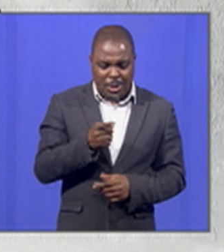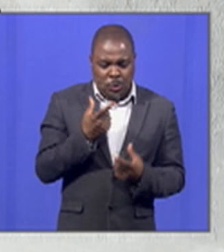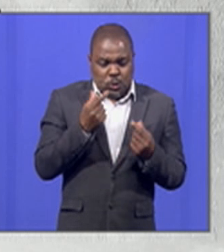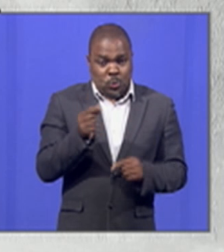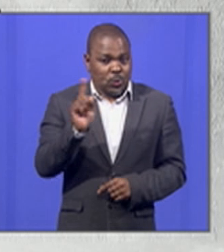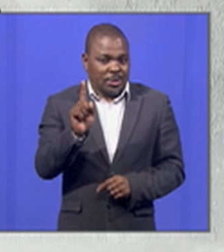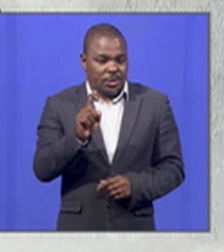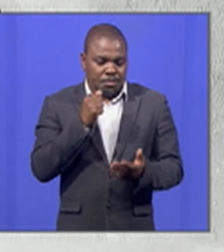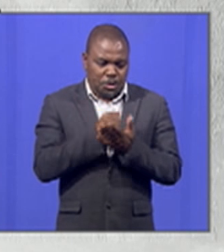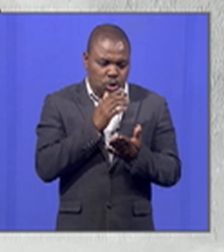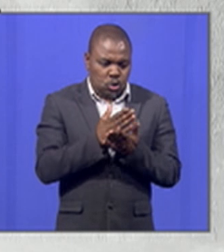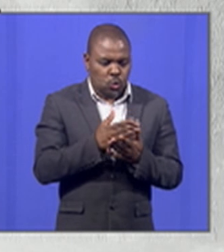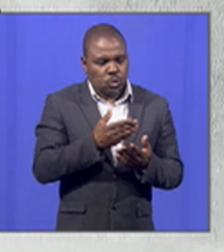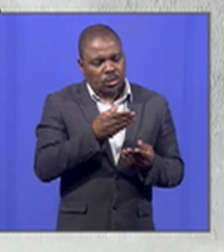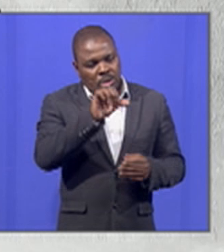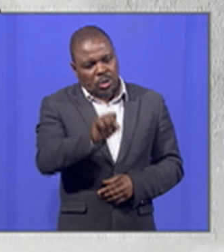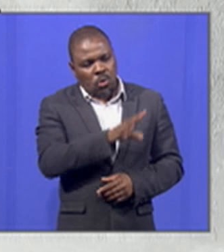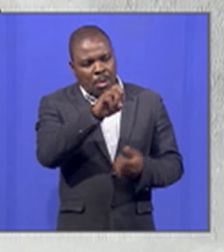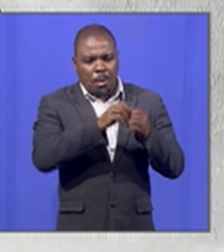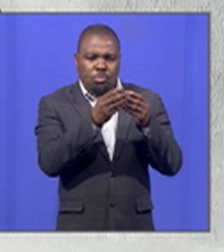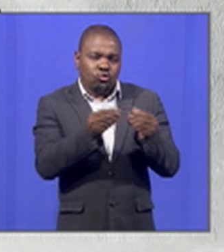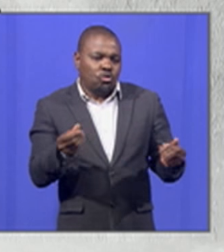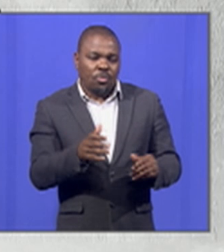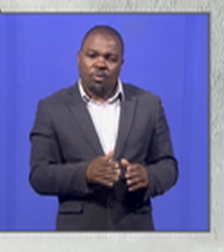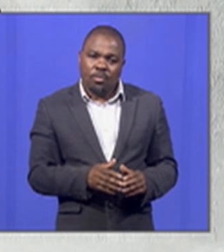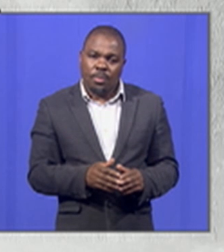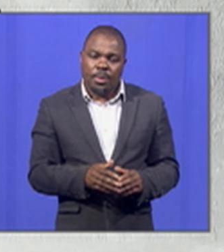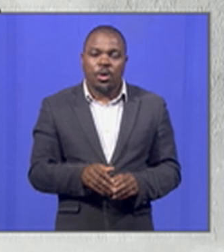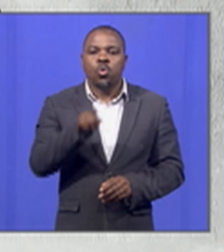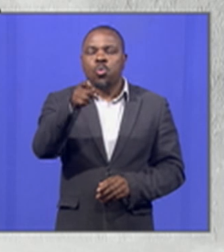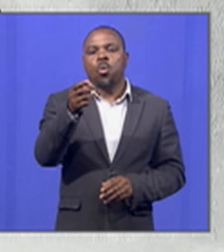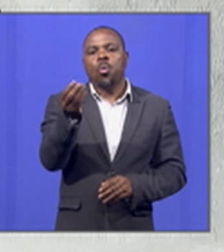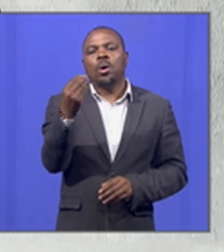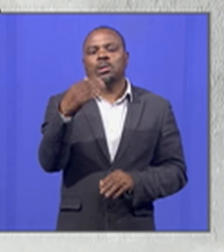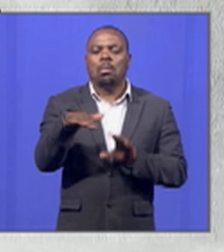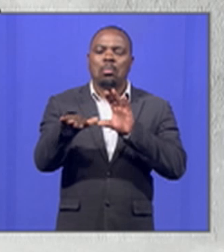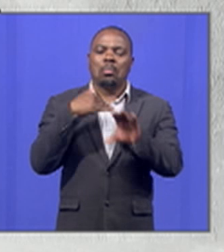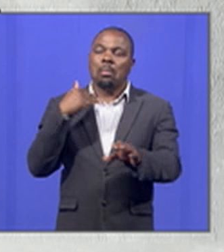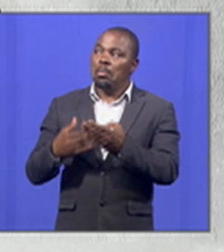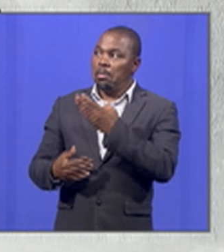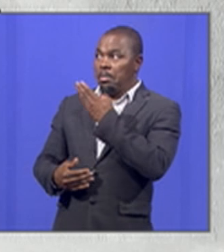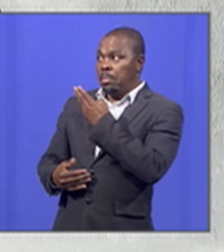naga e hwetša tharollo phareleng ye maikutlo ka mokgwa wa WhatsApp ke ao.